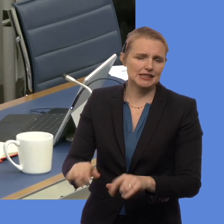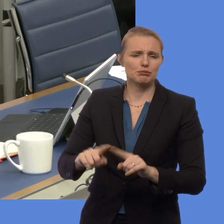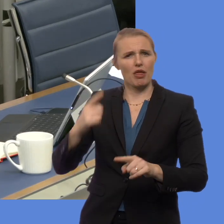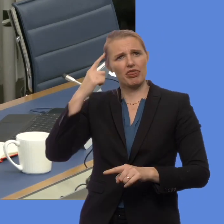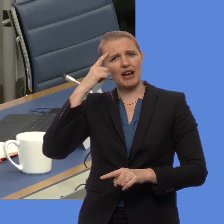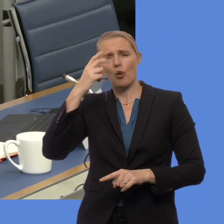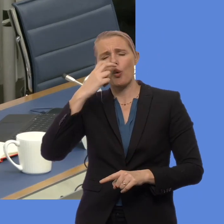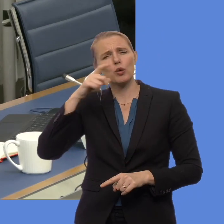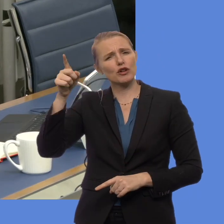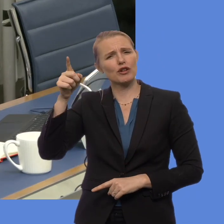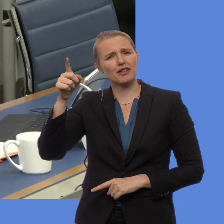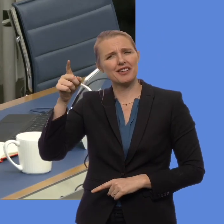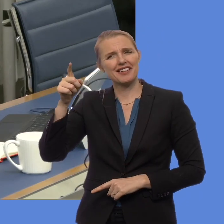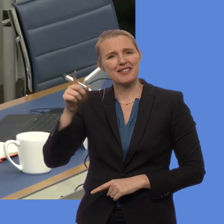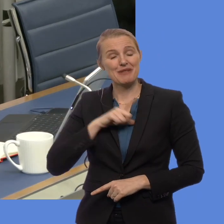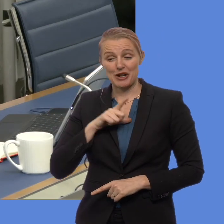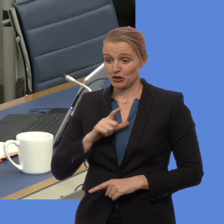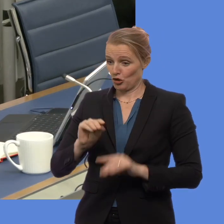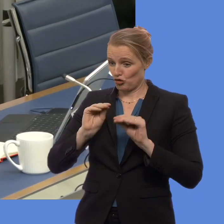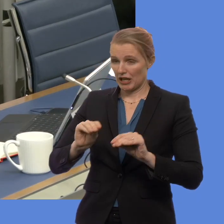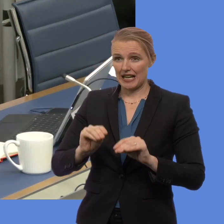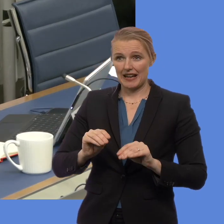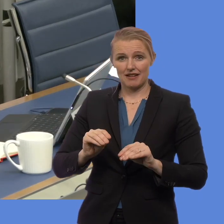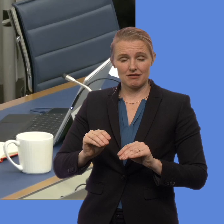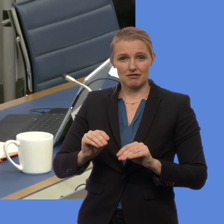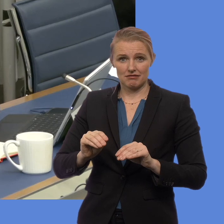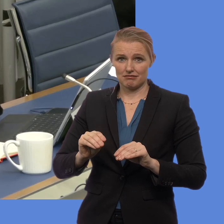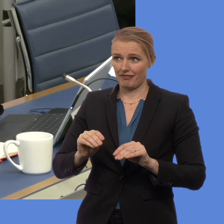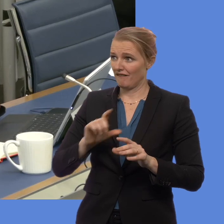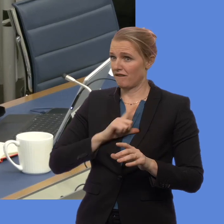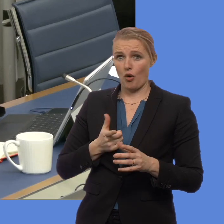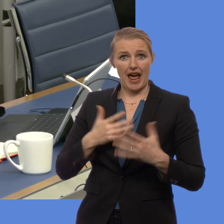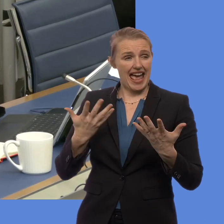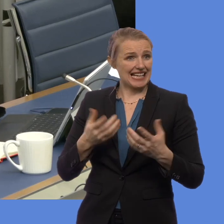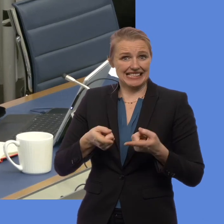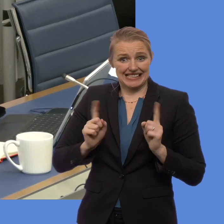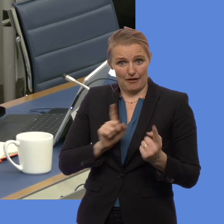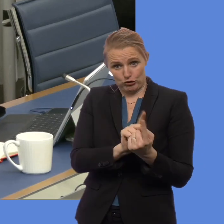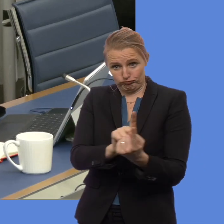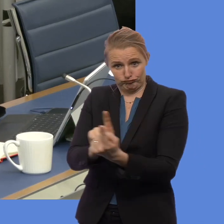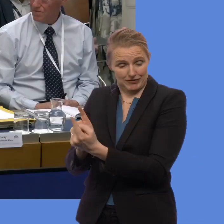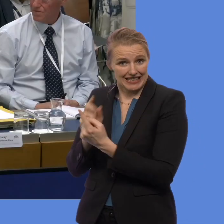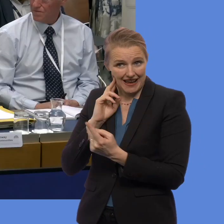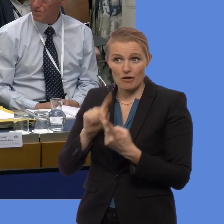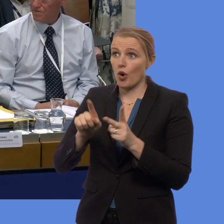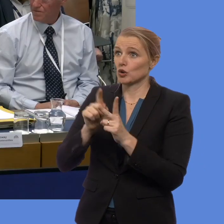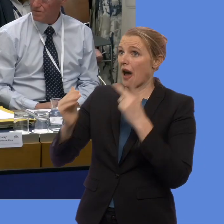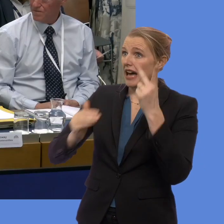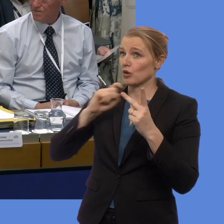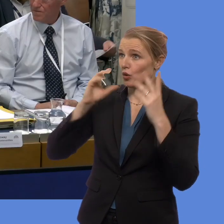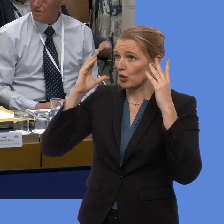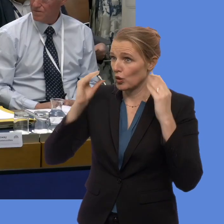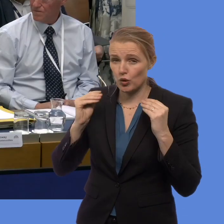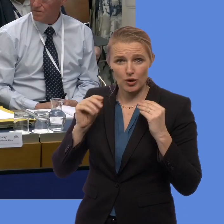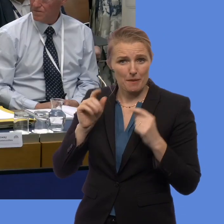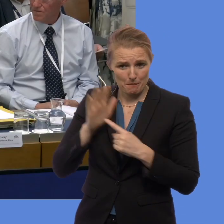I'm a bit worried that training for frontline staff and adults would be key. I mean, currently, I'll take you back to COVID and then we'll